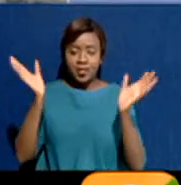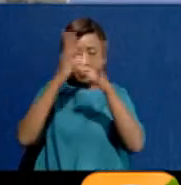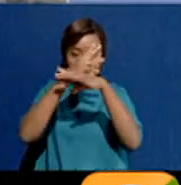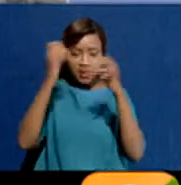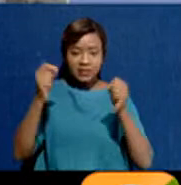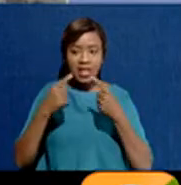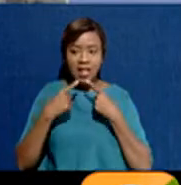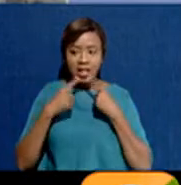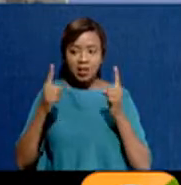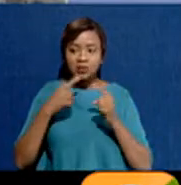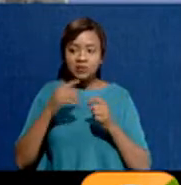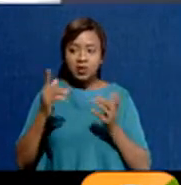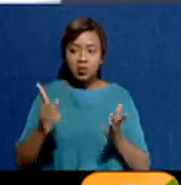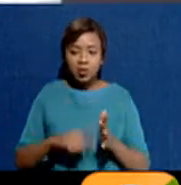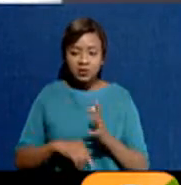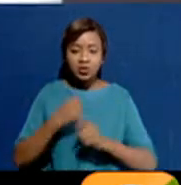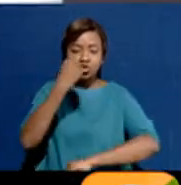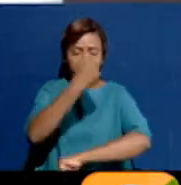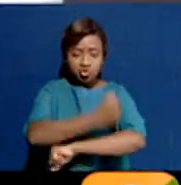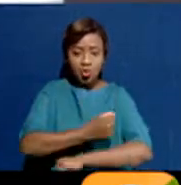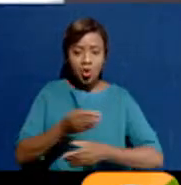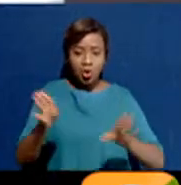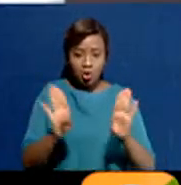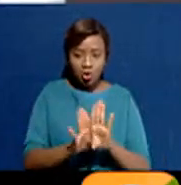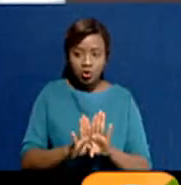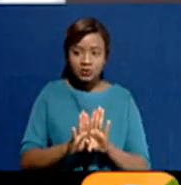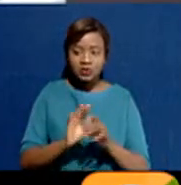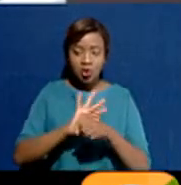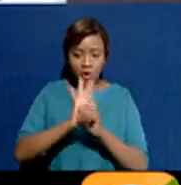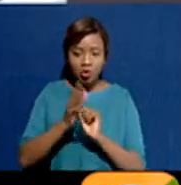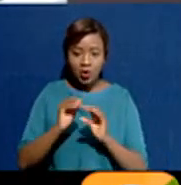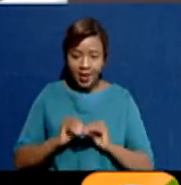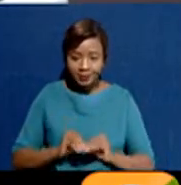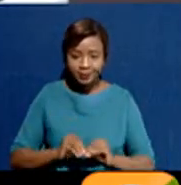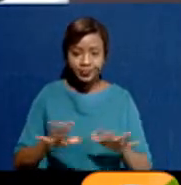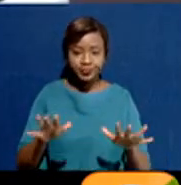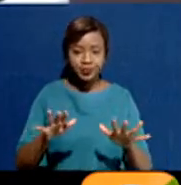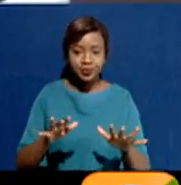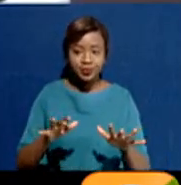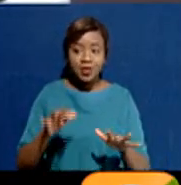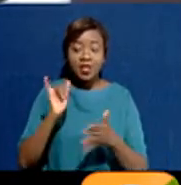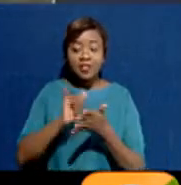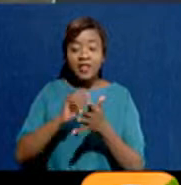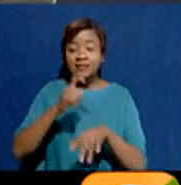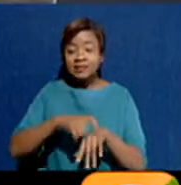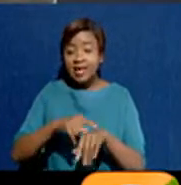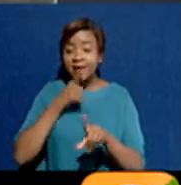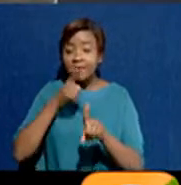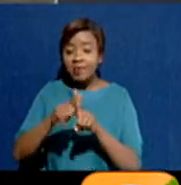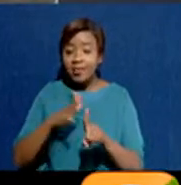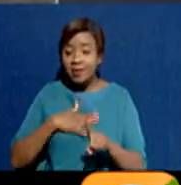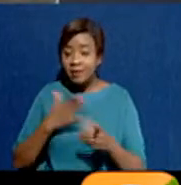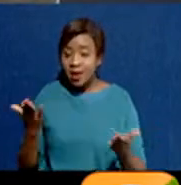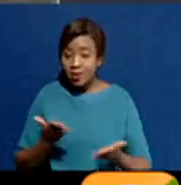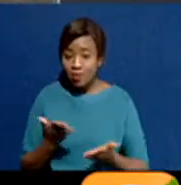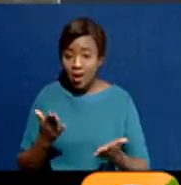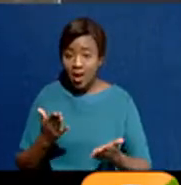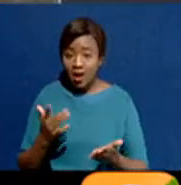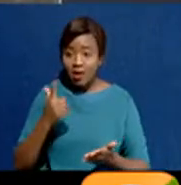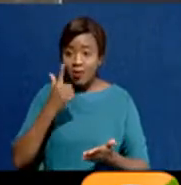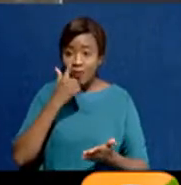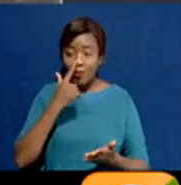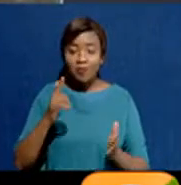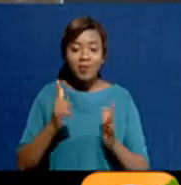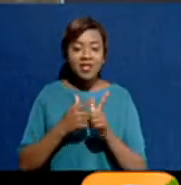says schools have been closed, COVID is in Kenya. And now my brother was at home and he claps his hands